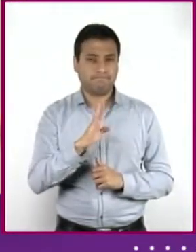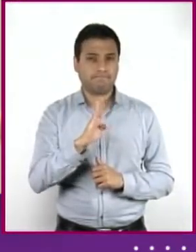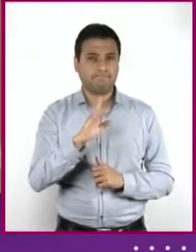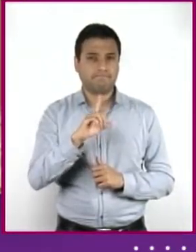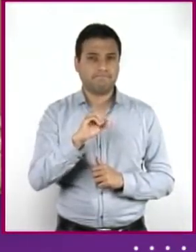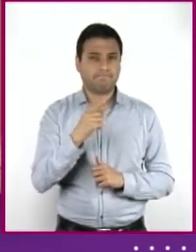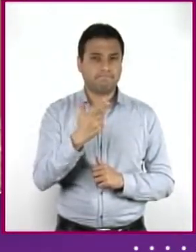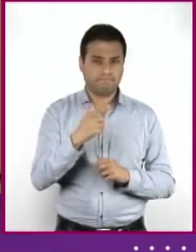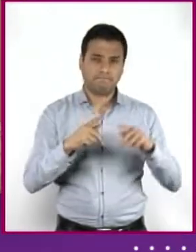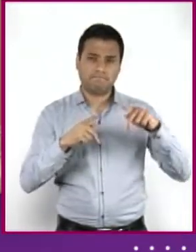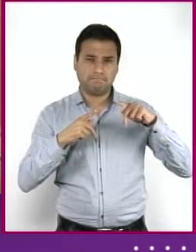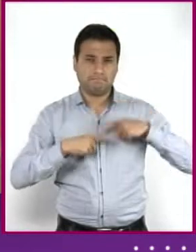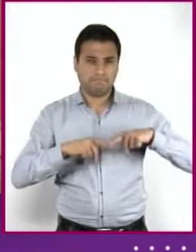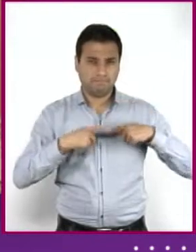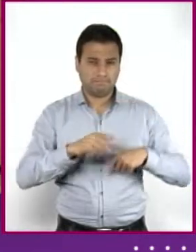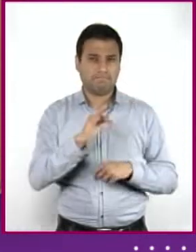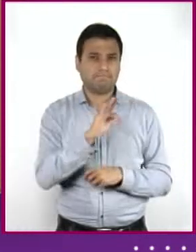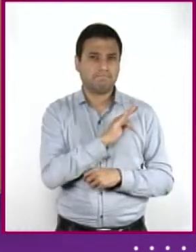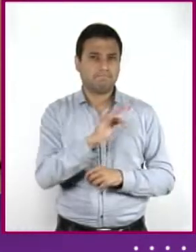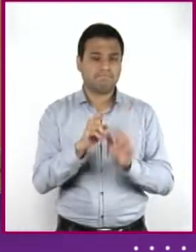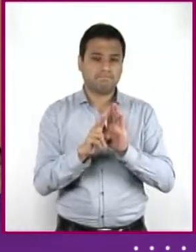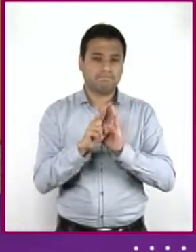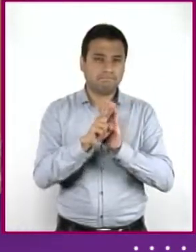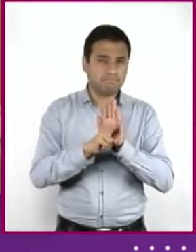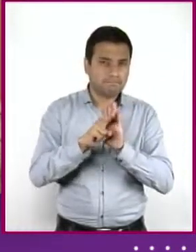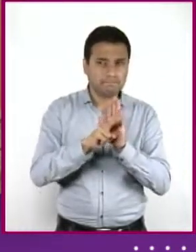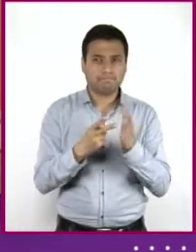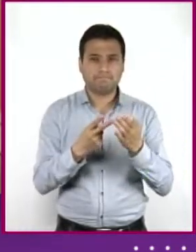people can post a lot of pictures and videos too.